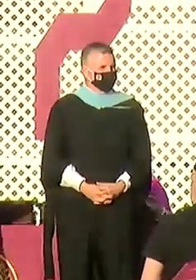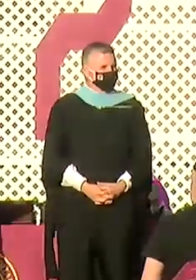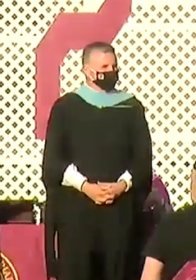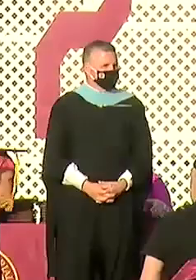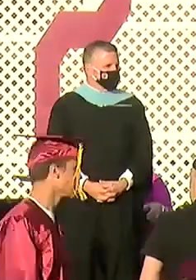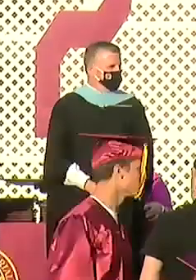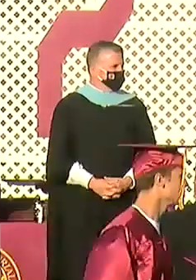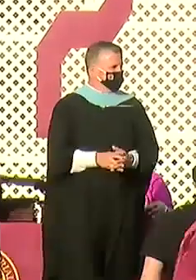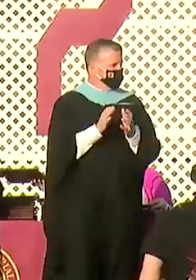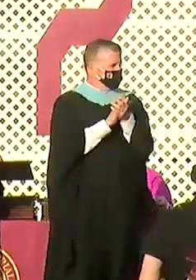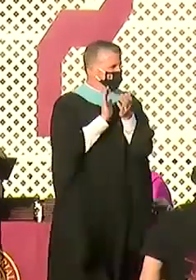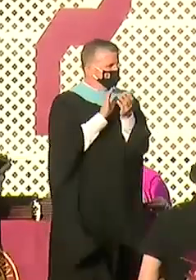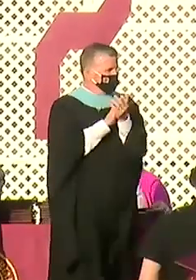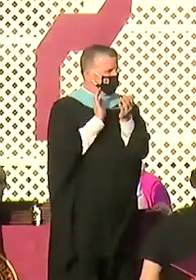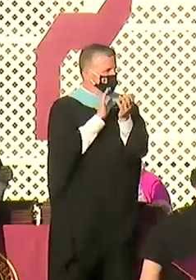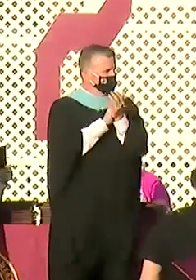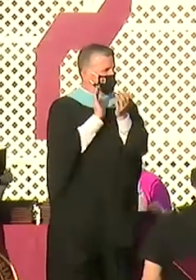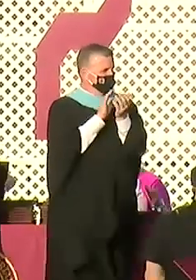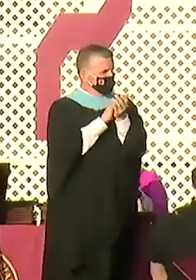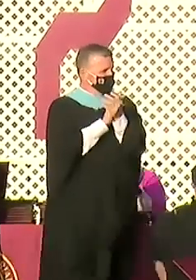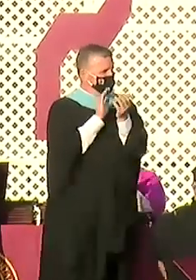Avery Flint.